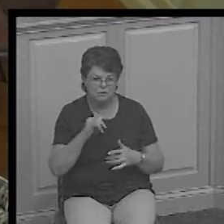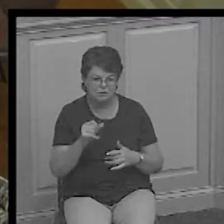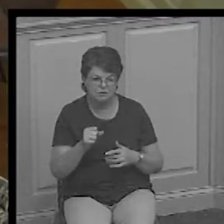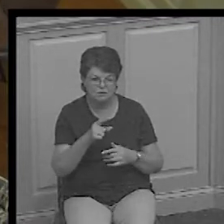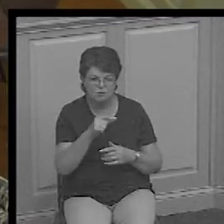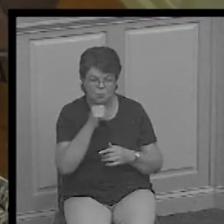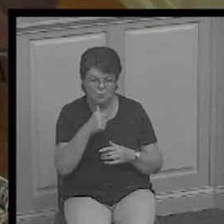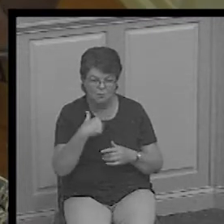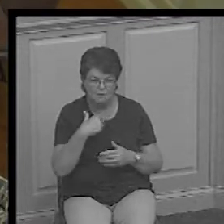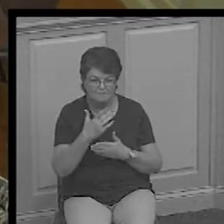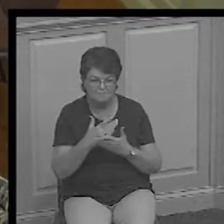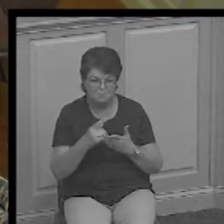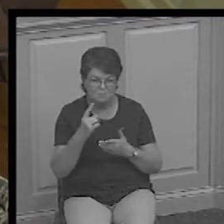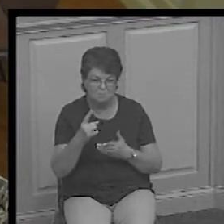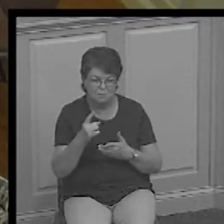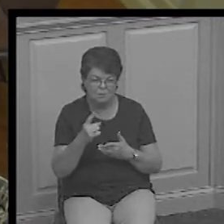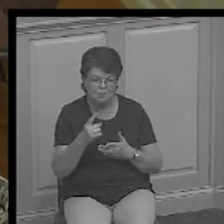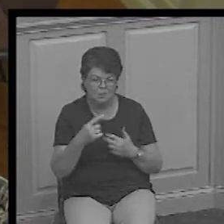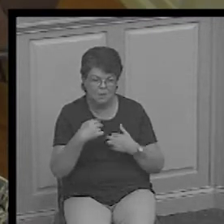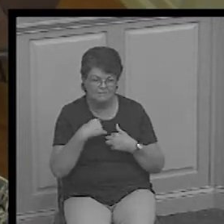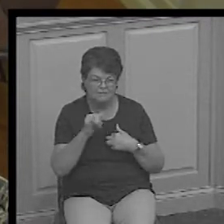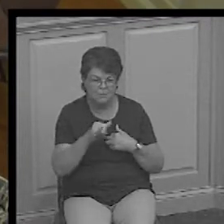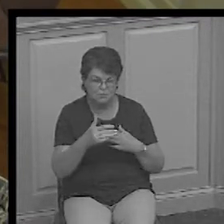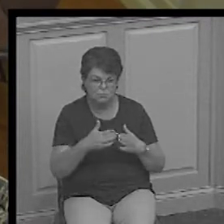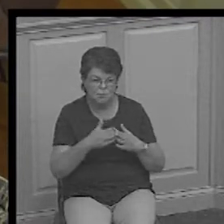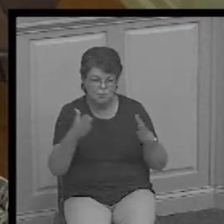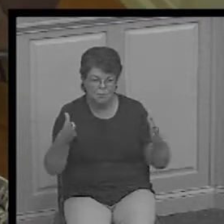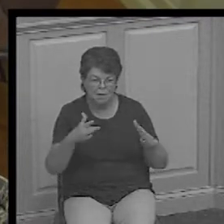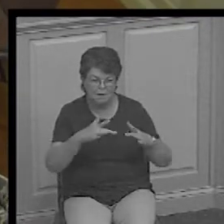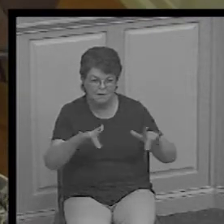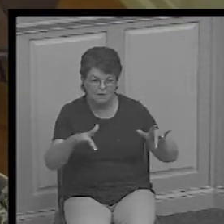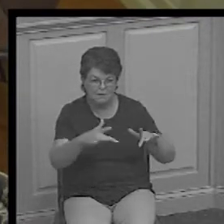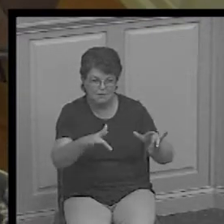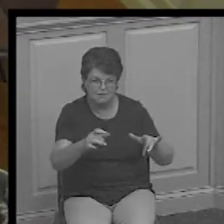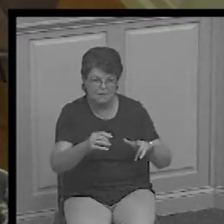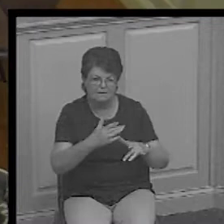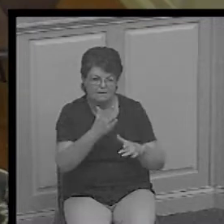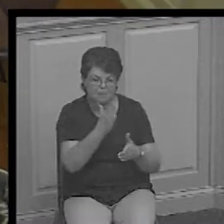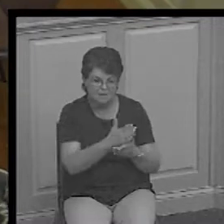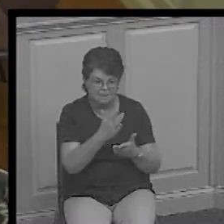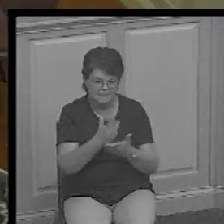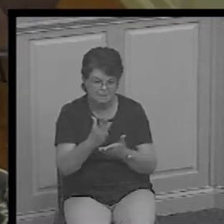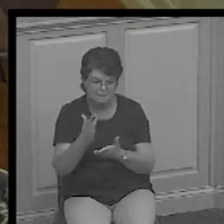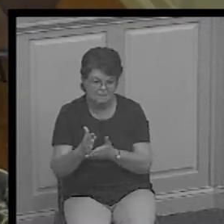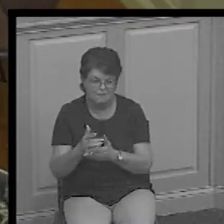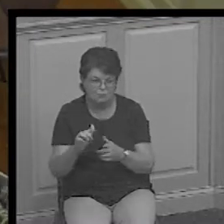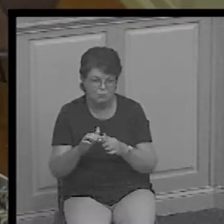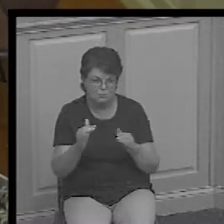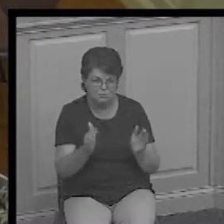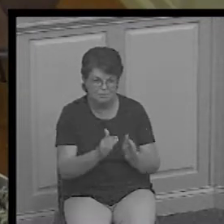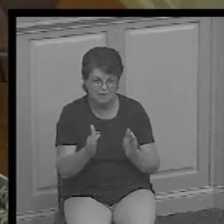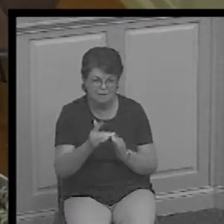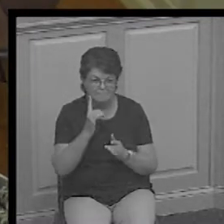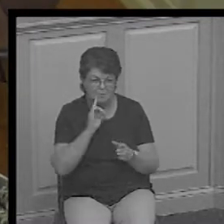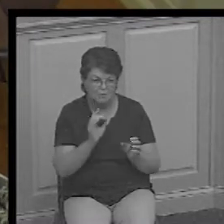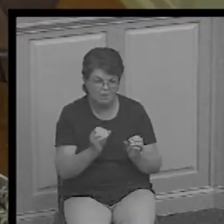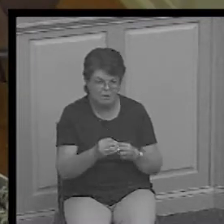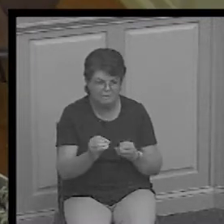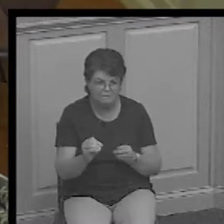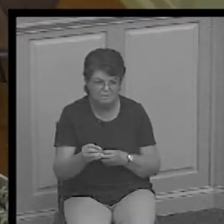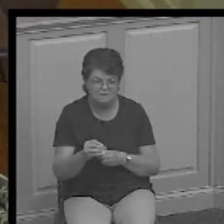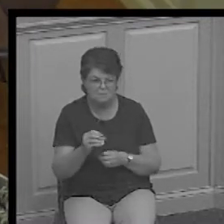have somebody taking a building that has these wide open spaces and then all of a sudden chopping them into very small spaces for offices